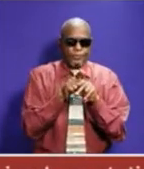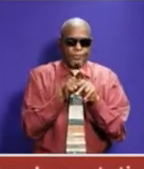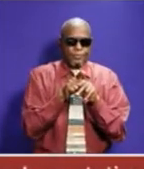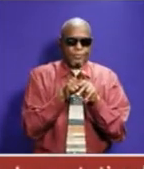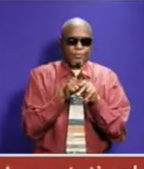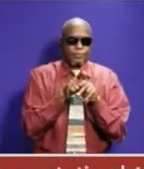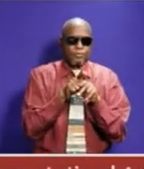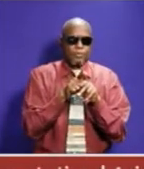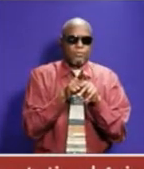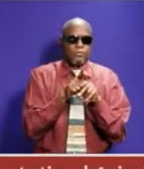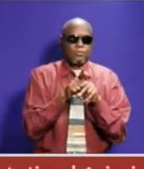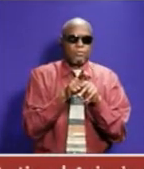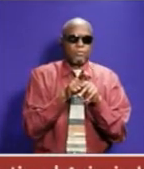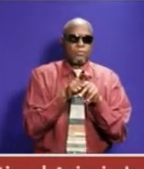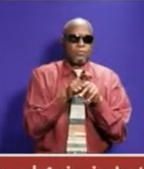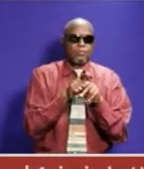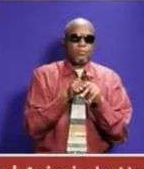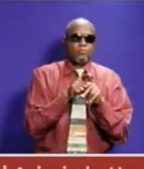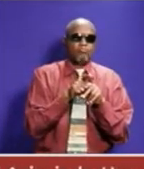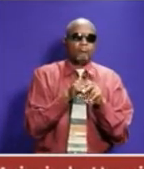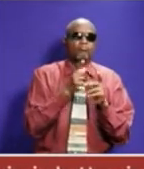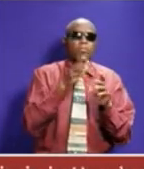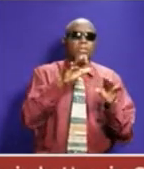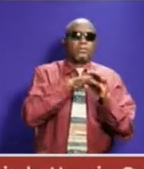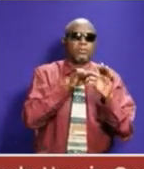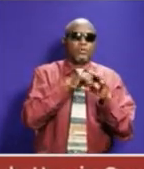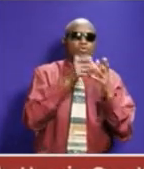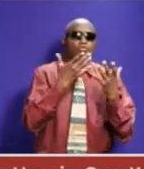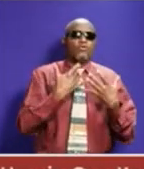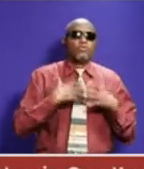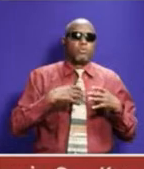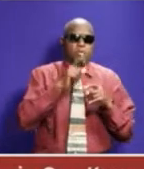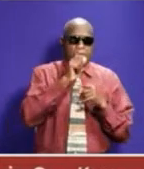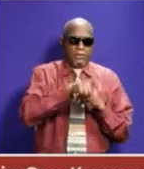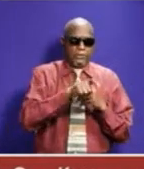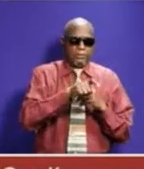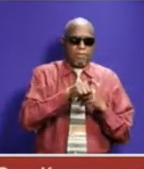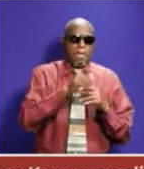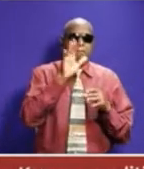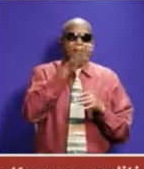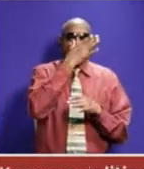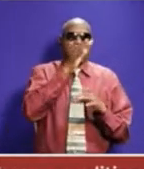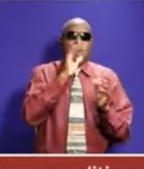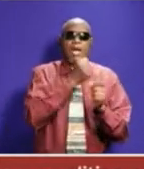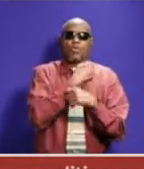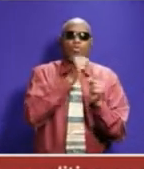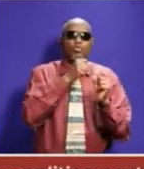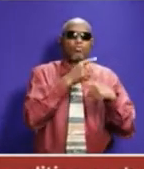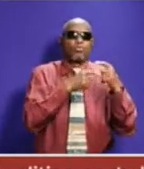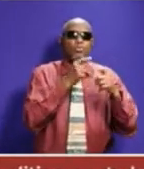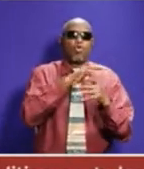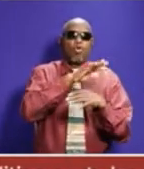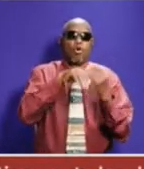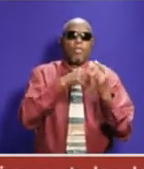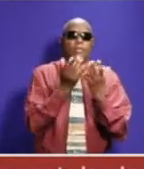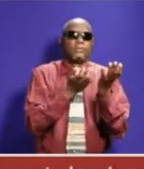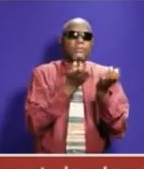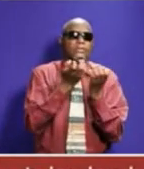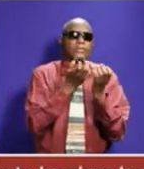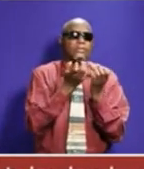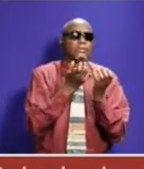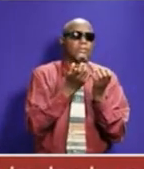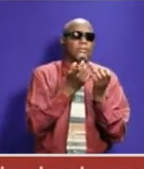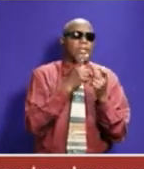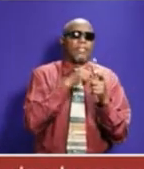a consequence of participation of the people. But Parliament cannot process all the business and then take